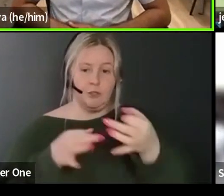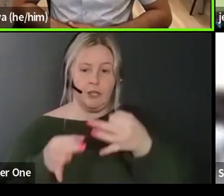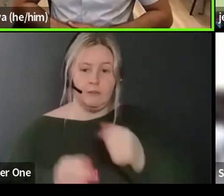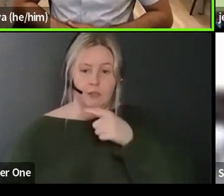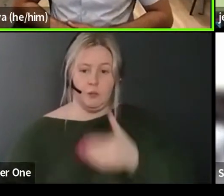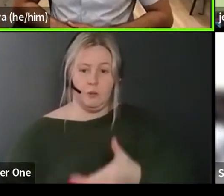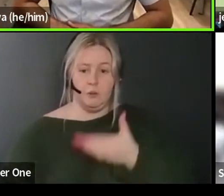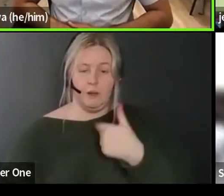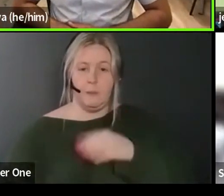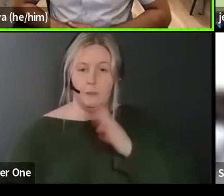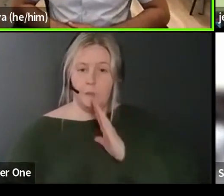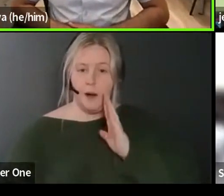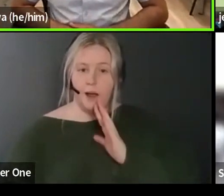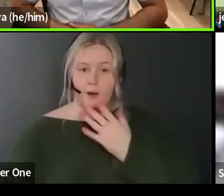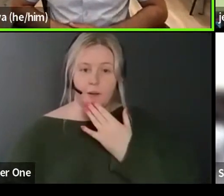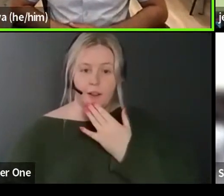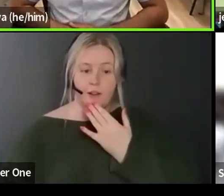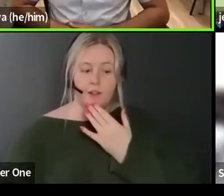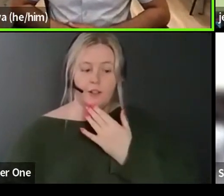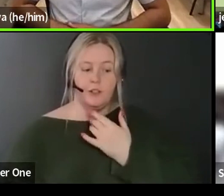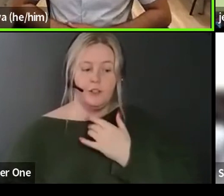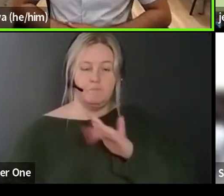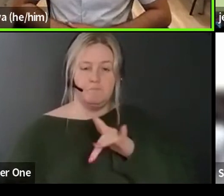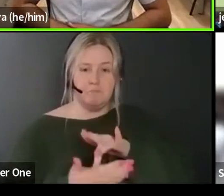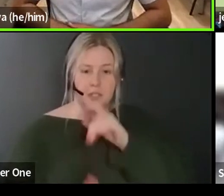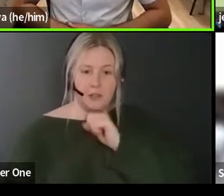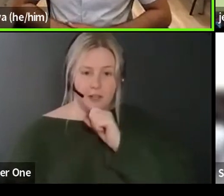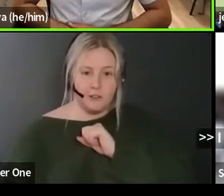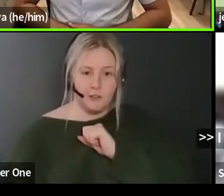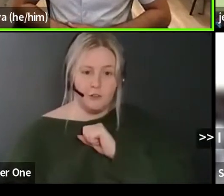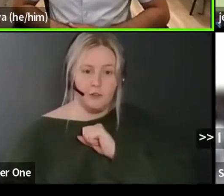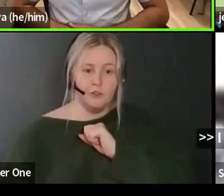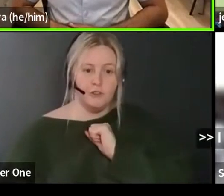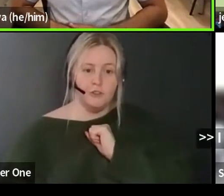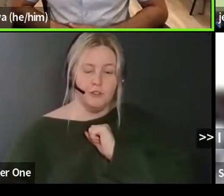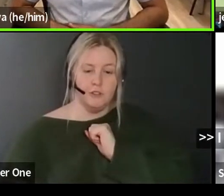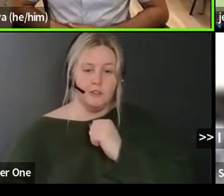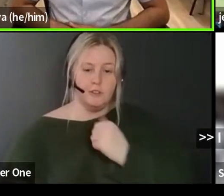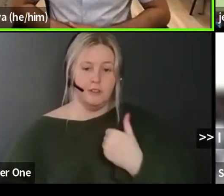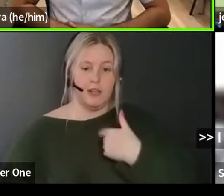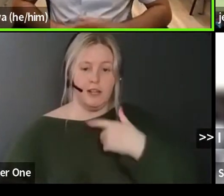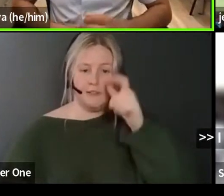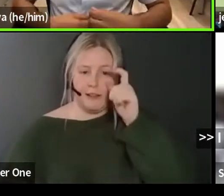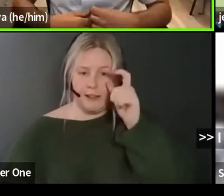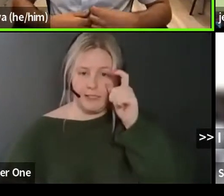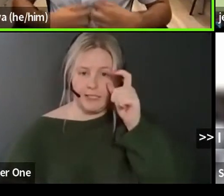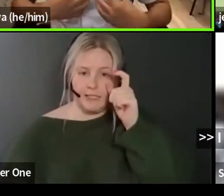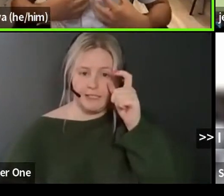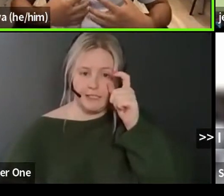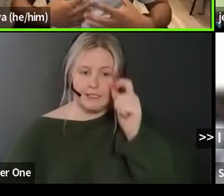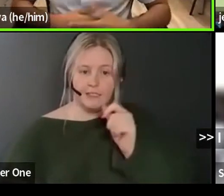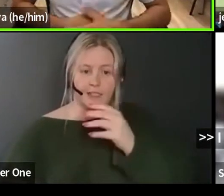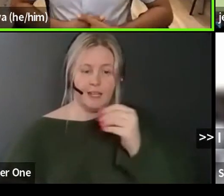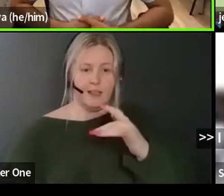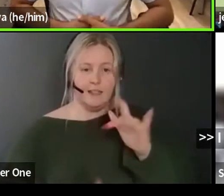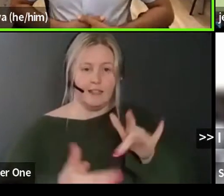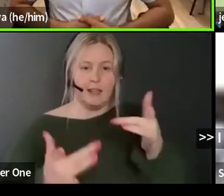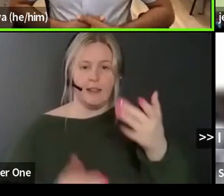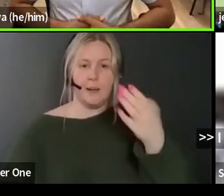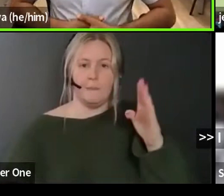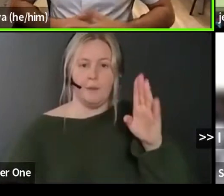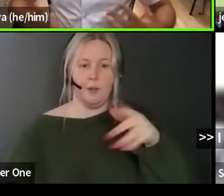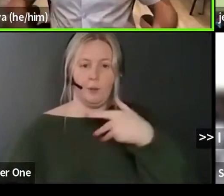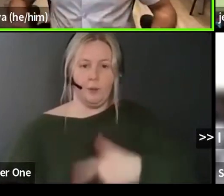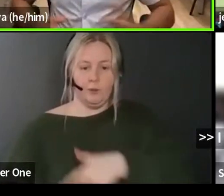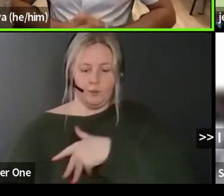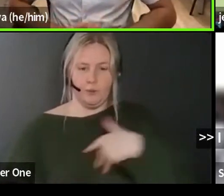myself. I'm a brown, middle-aged person. I'm wearing glasses, and I'm wearing this light blue checkered